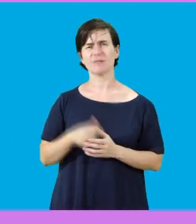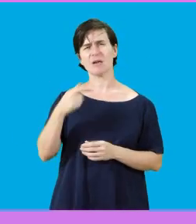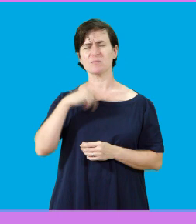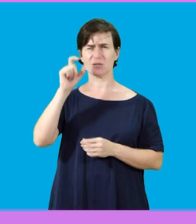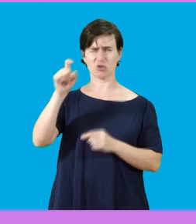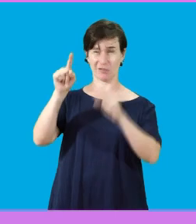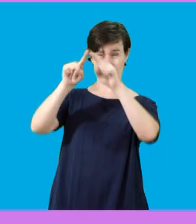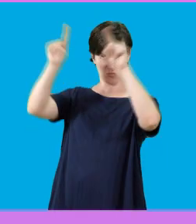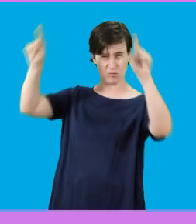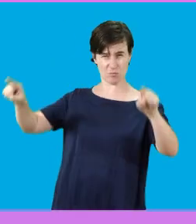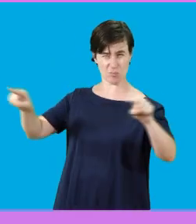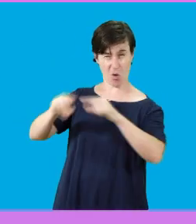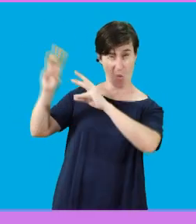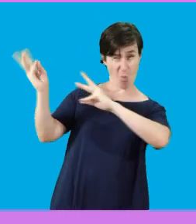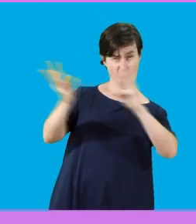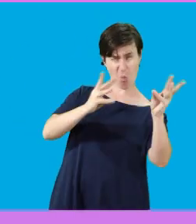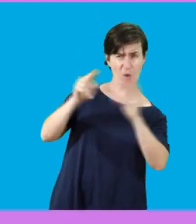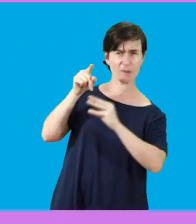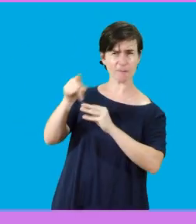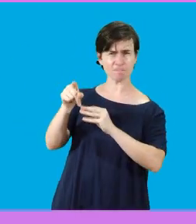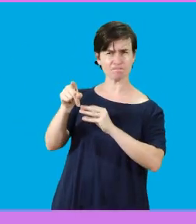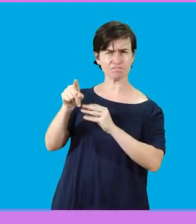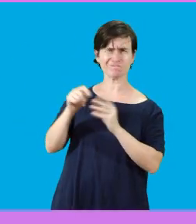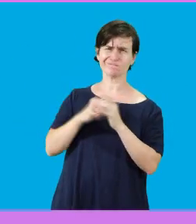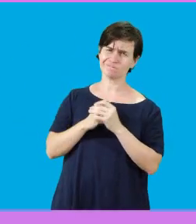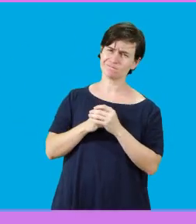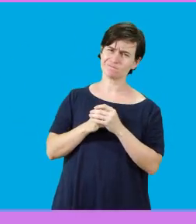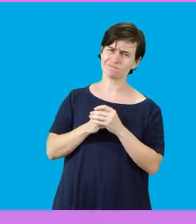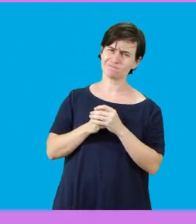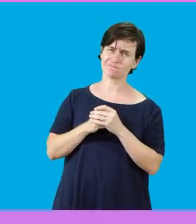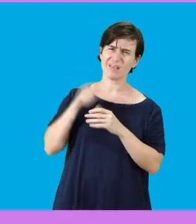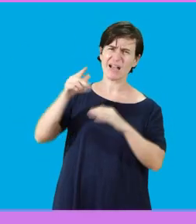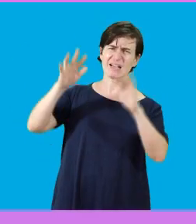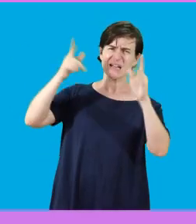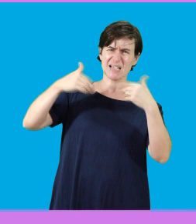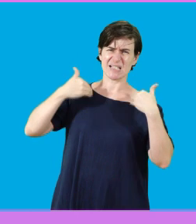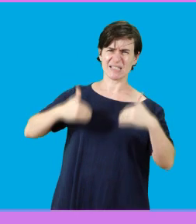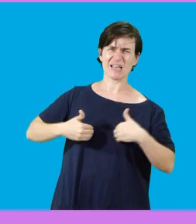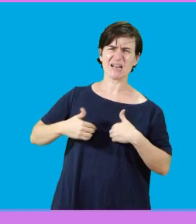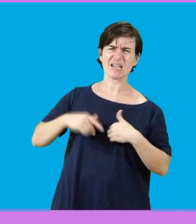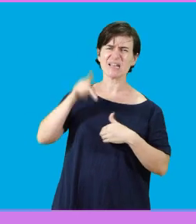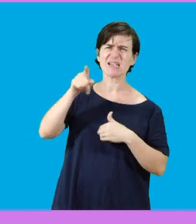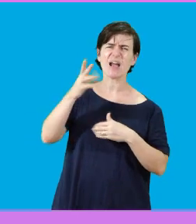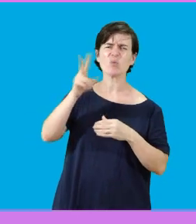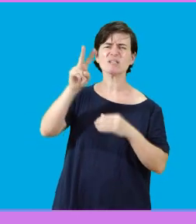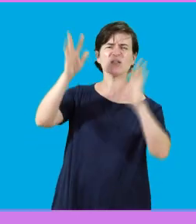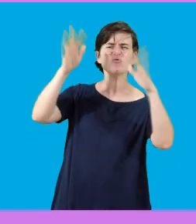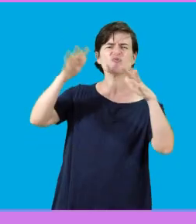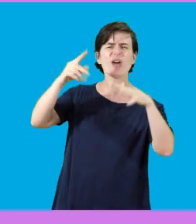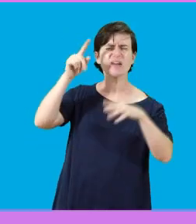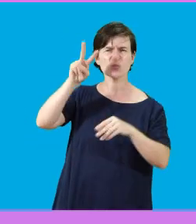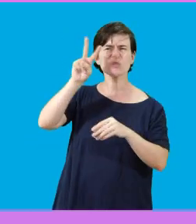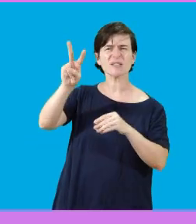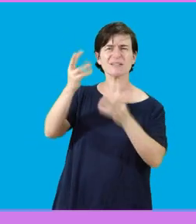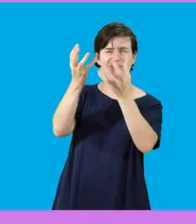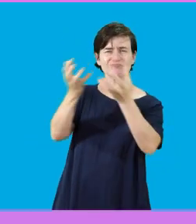Sunday. Then we check, where is our Sunday? Here's our Sunday. We've got no percentage of some sort for rain. So how do we see rain? We